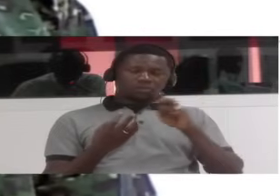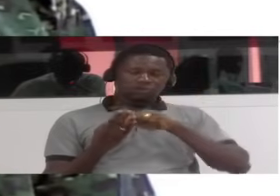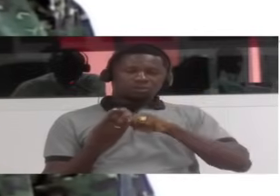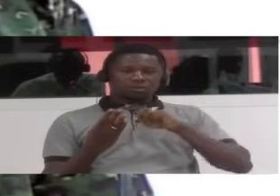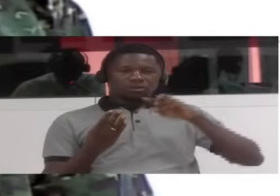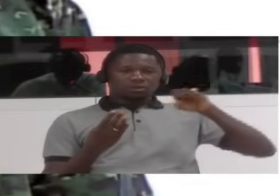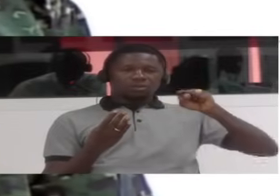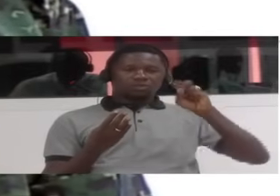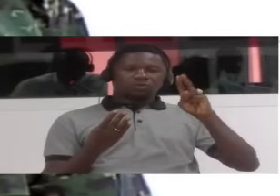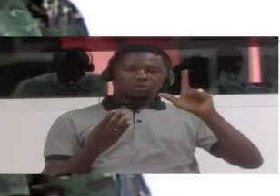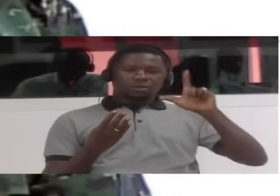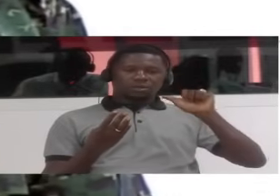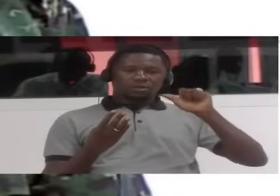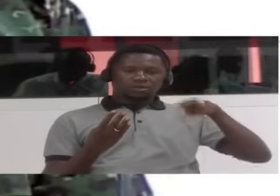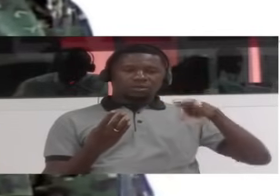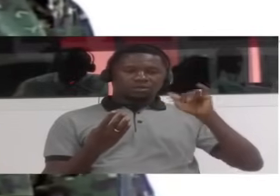Malik Manga,